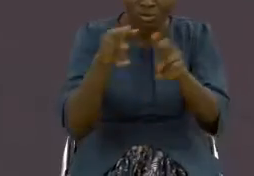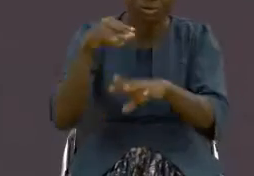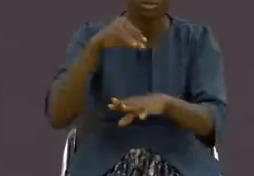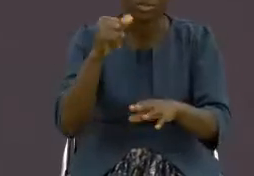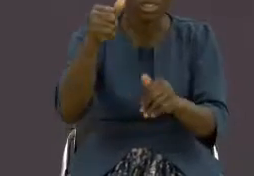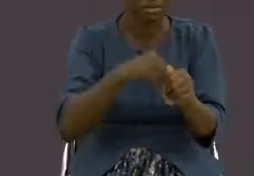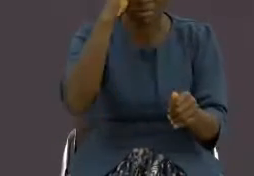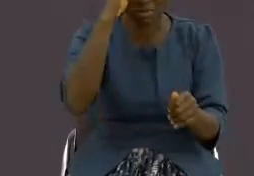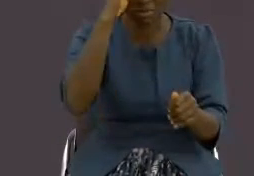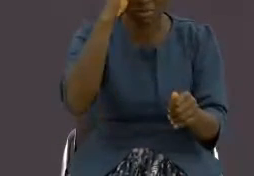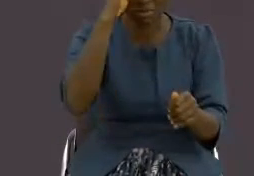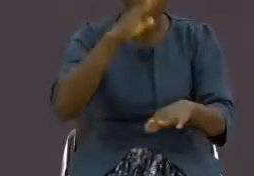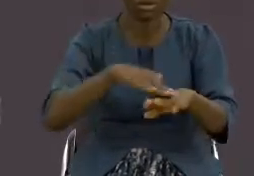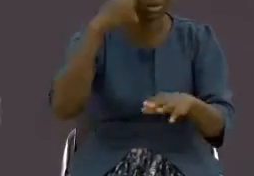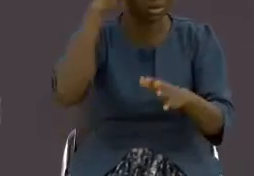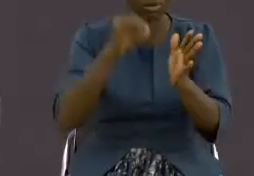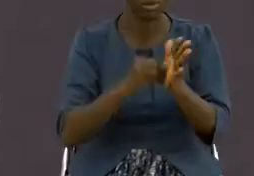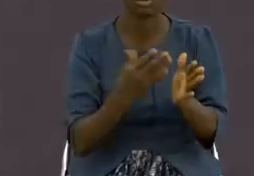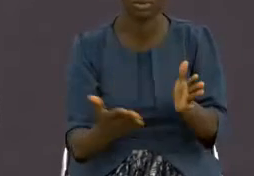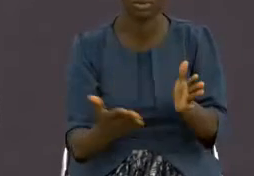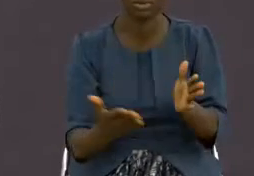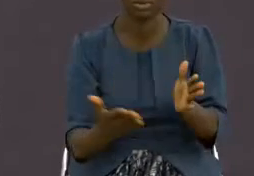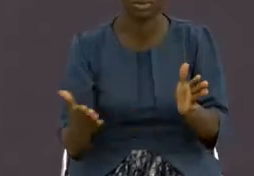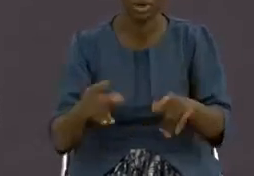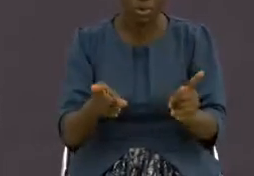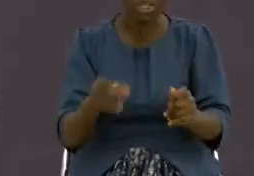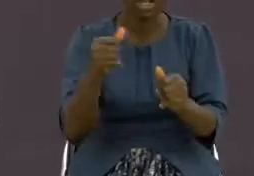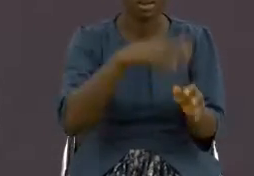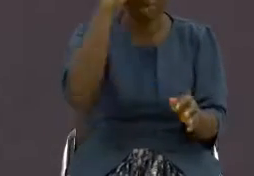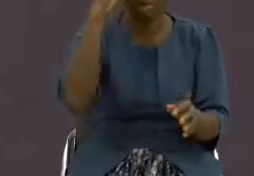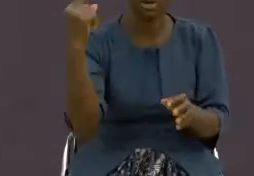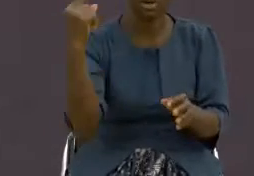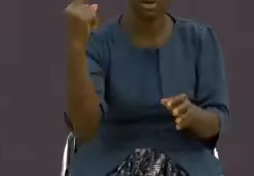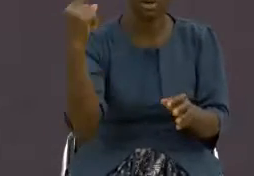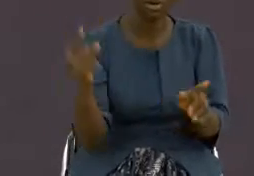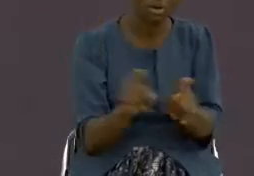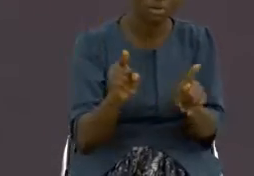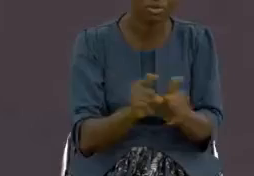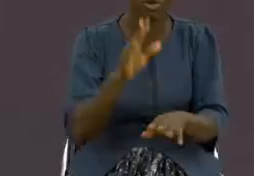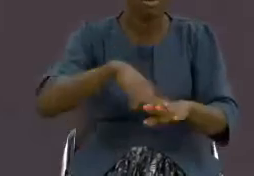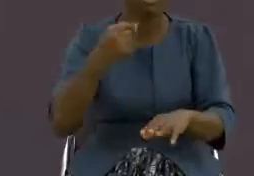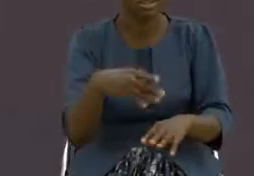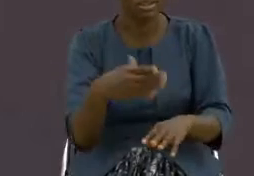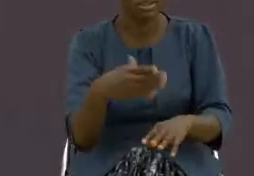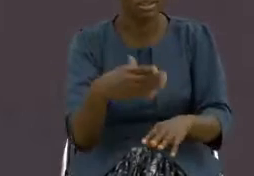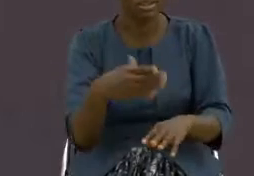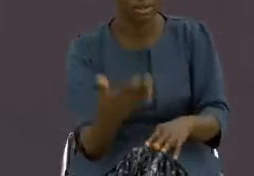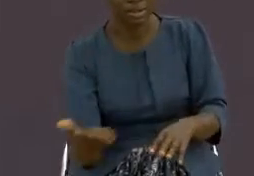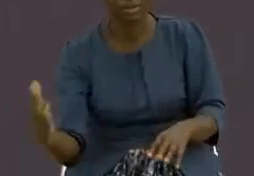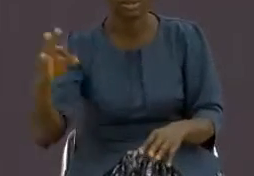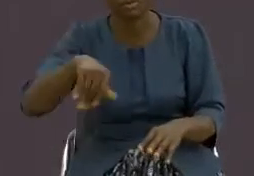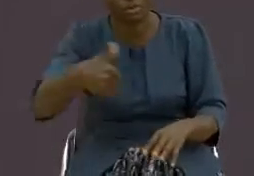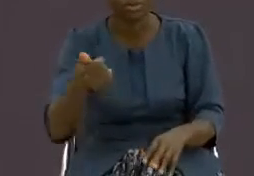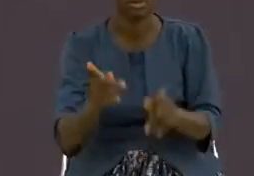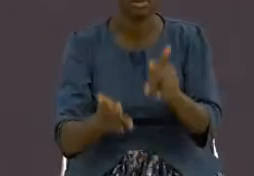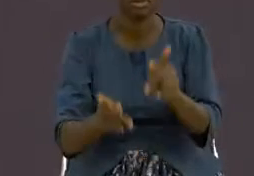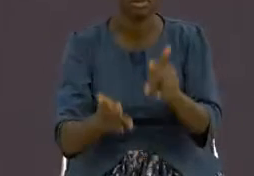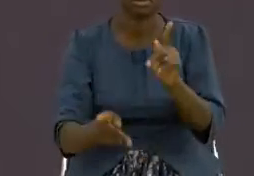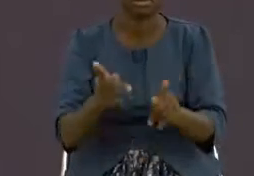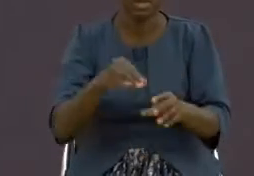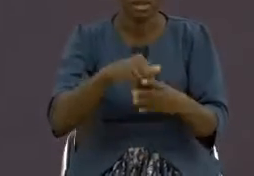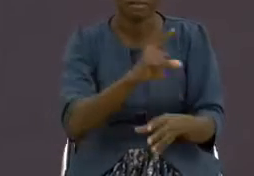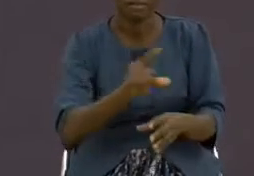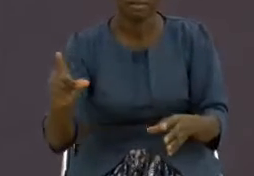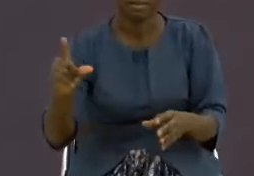man also on the things of others. Verse 5, let